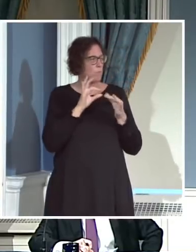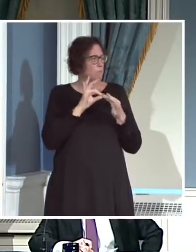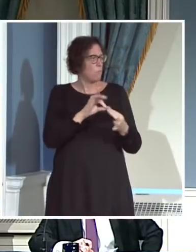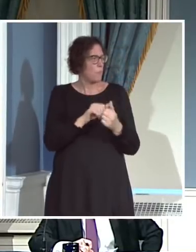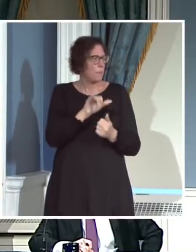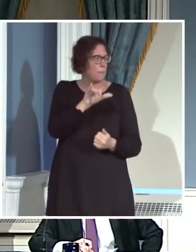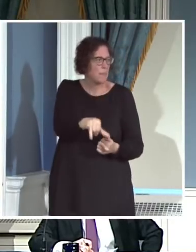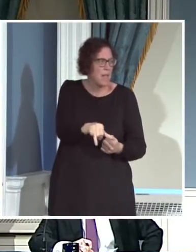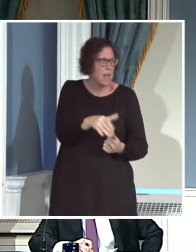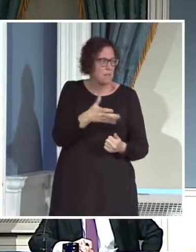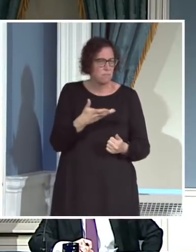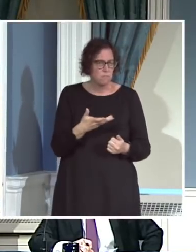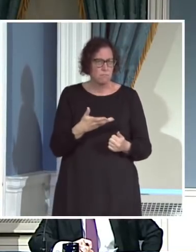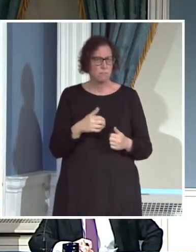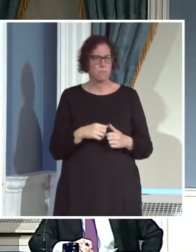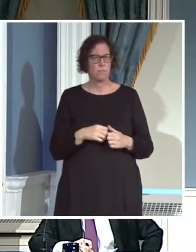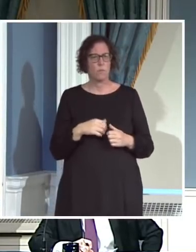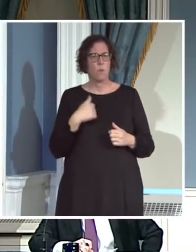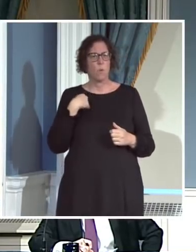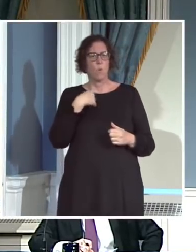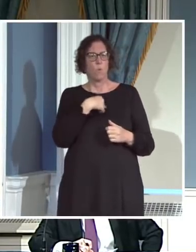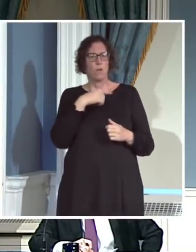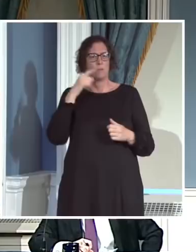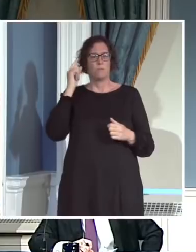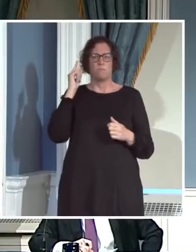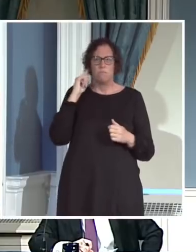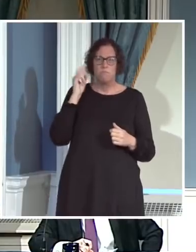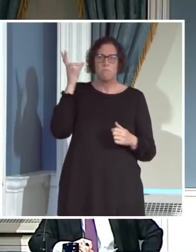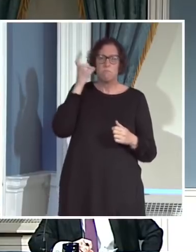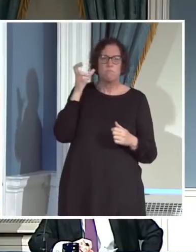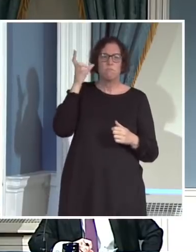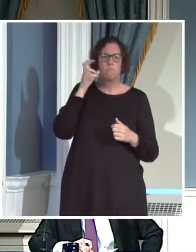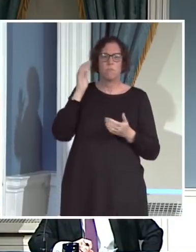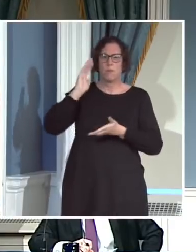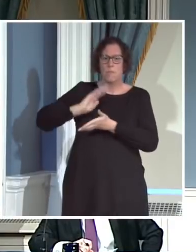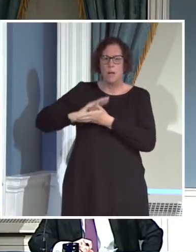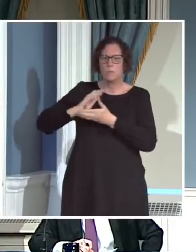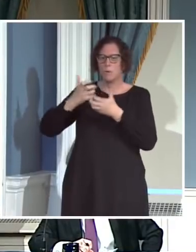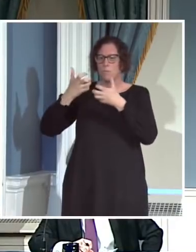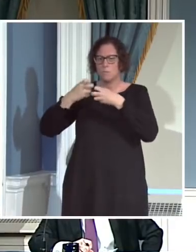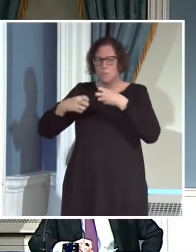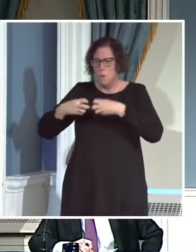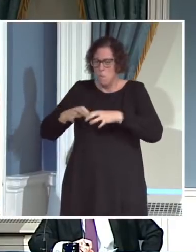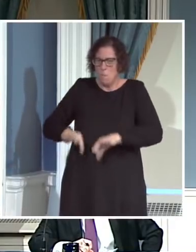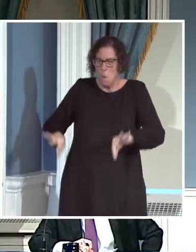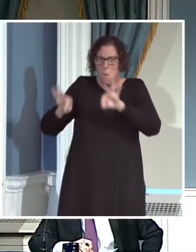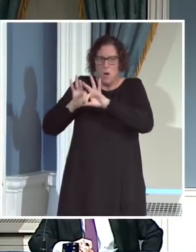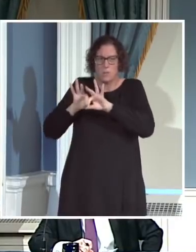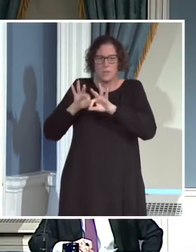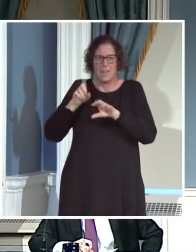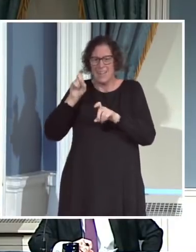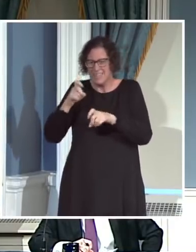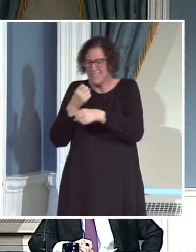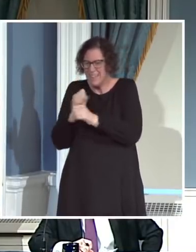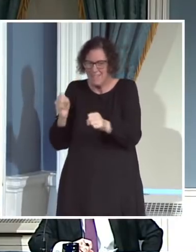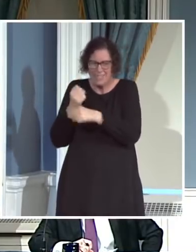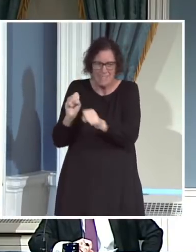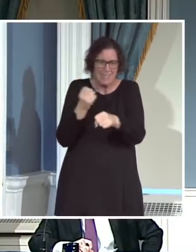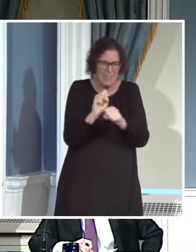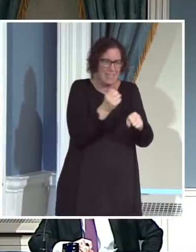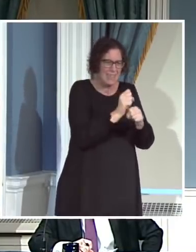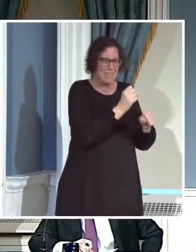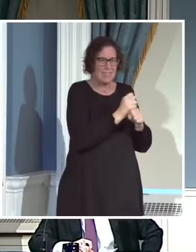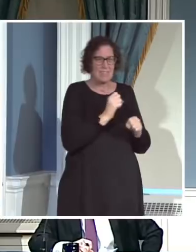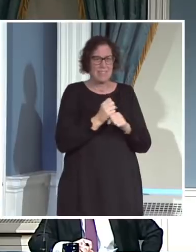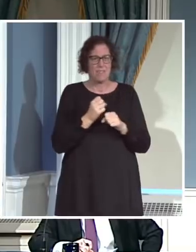ventilators are kind of our best hope. And obviously every life is worth saving, but I guess, what does it say that